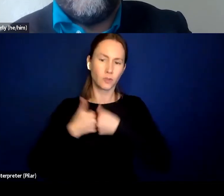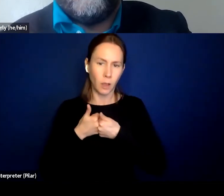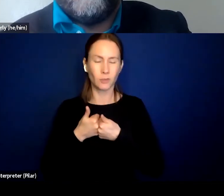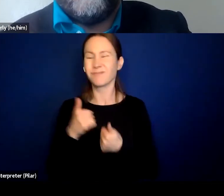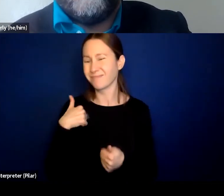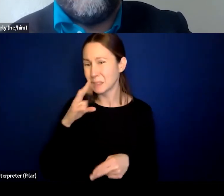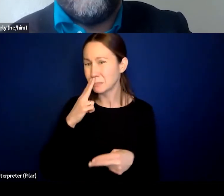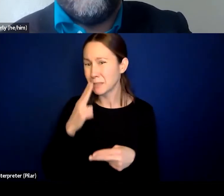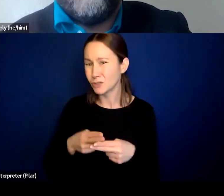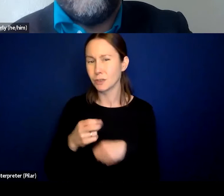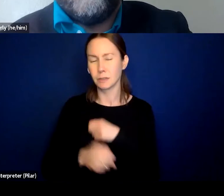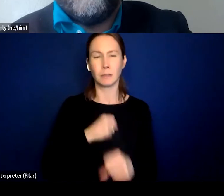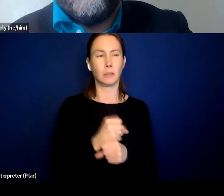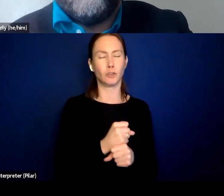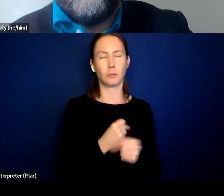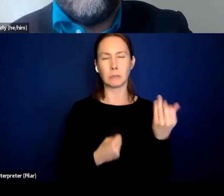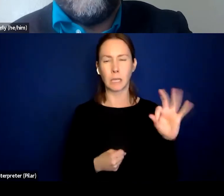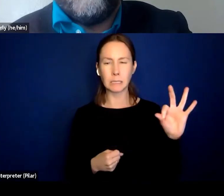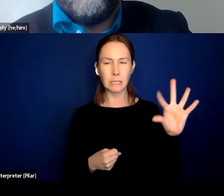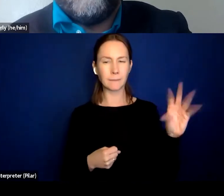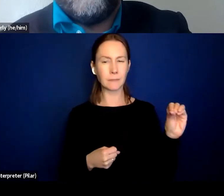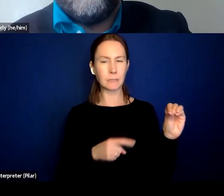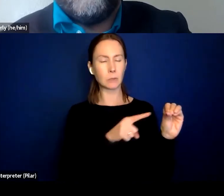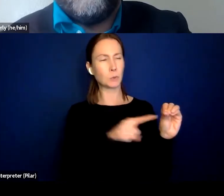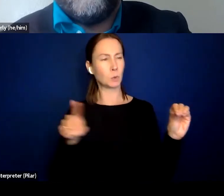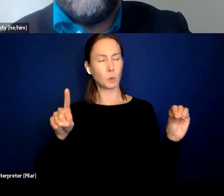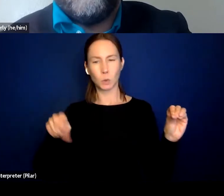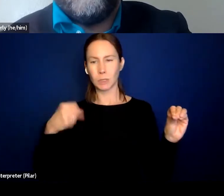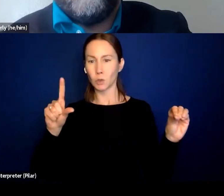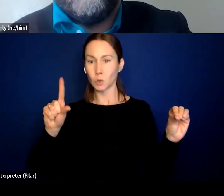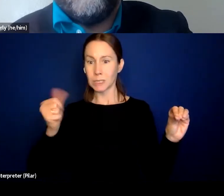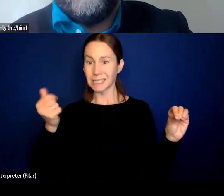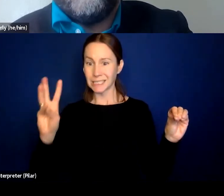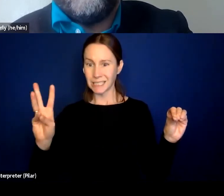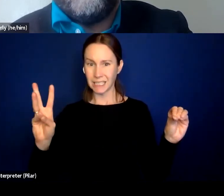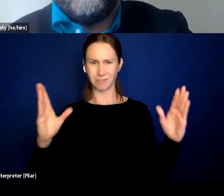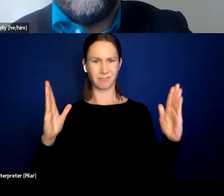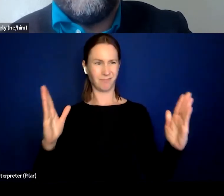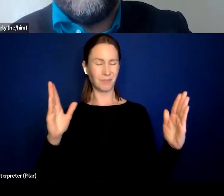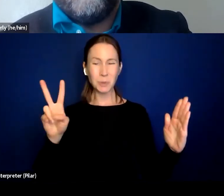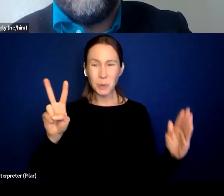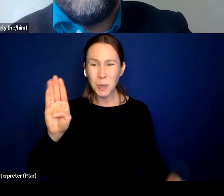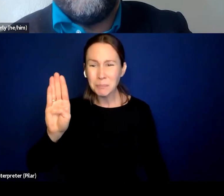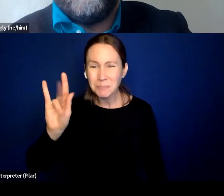the 1950s to 2016, it was like $2 billion have been raised